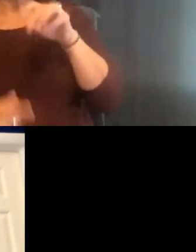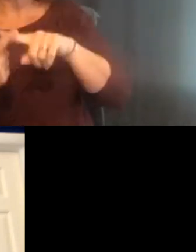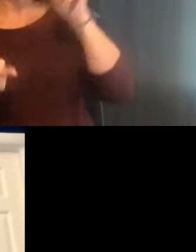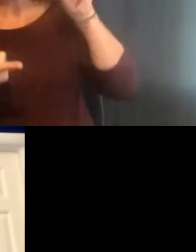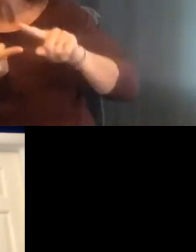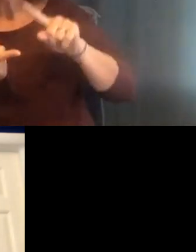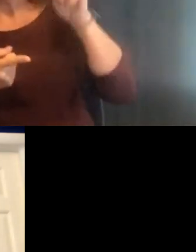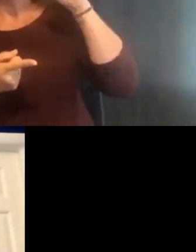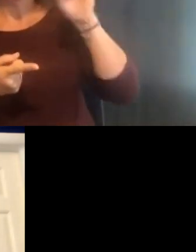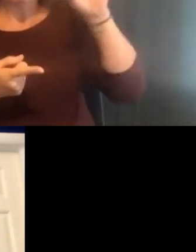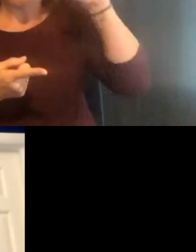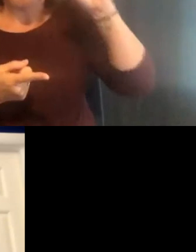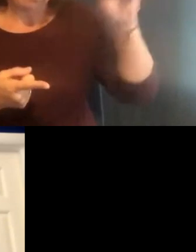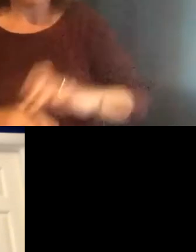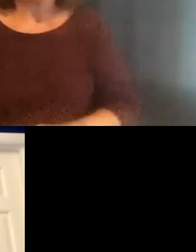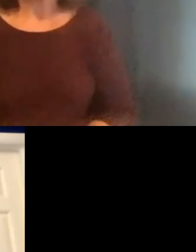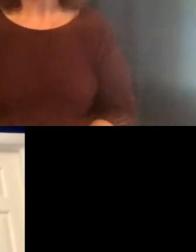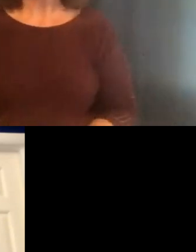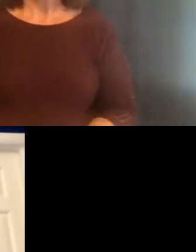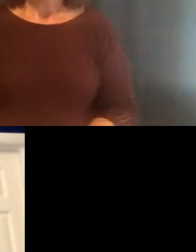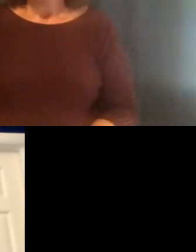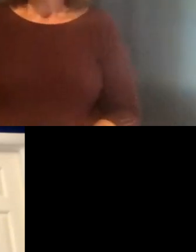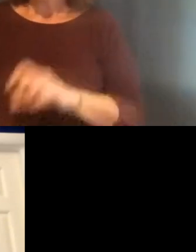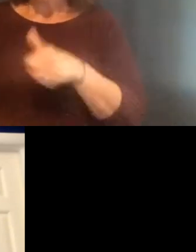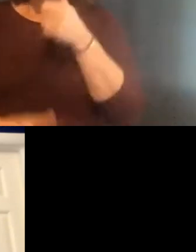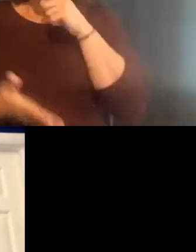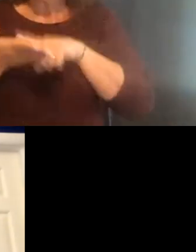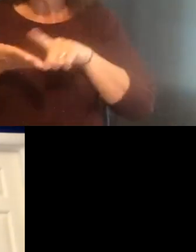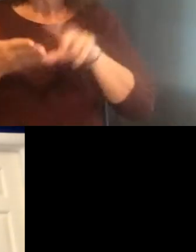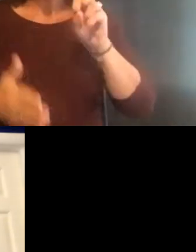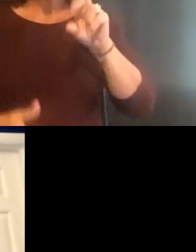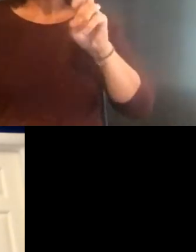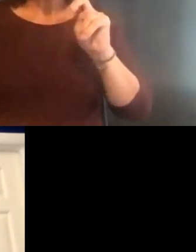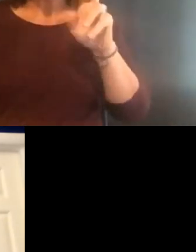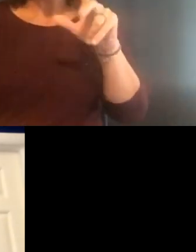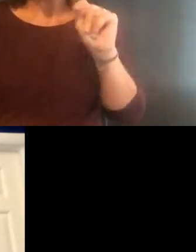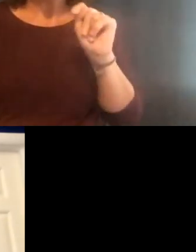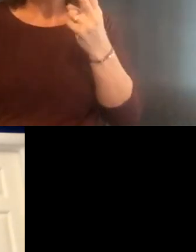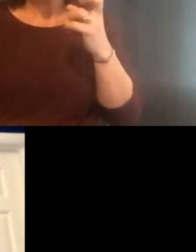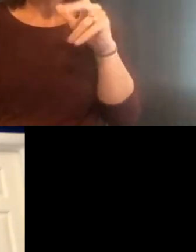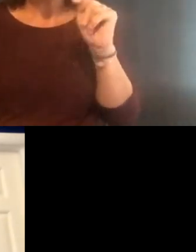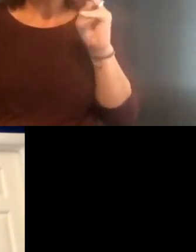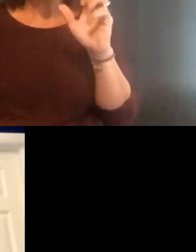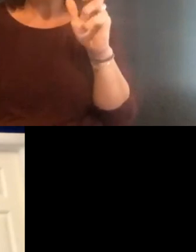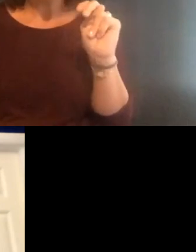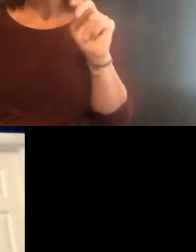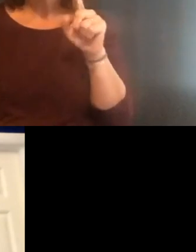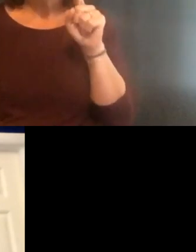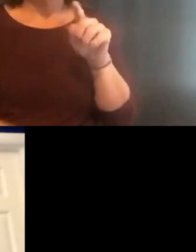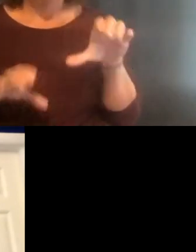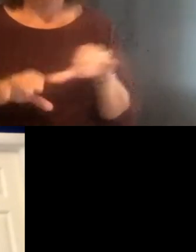Mm-hmm. Yeah, so another researcher, Ernest Hartman, actually did a lot of work on that and on the construct